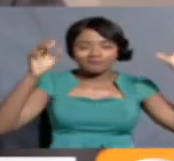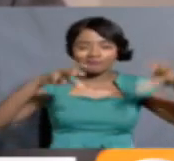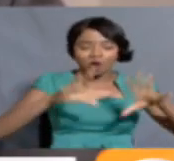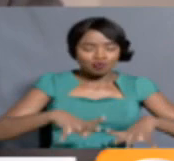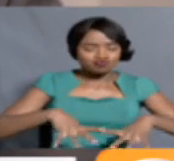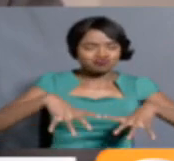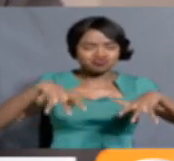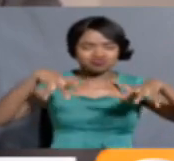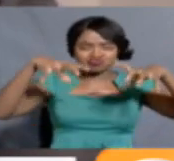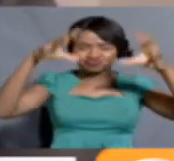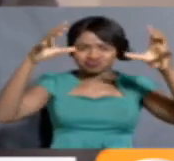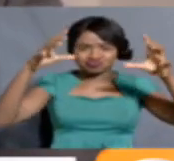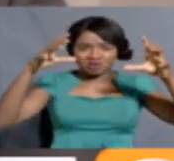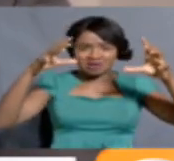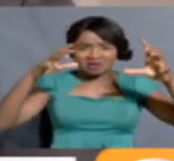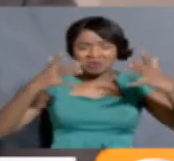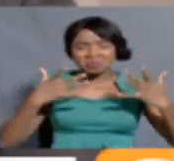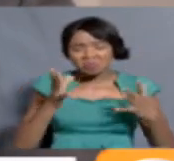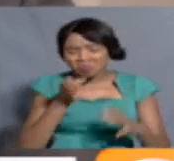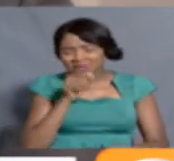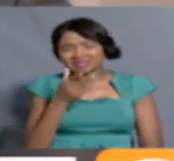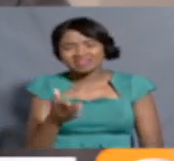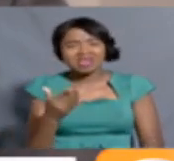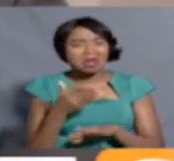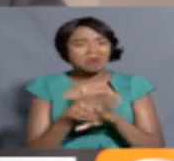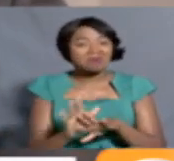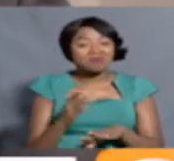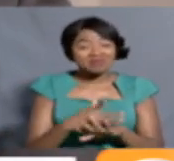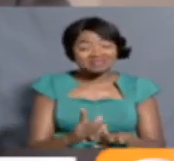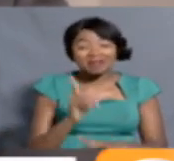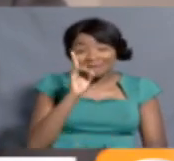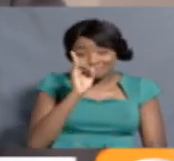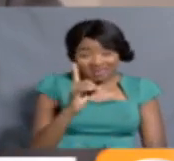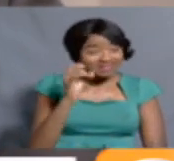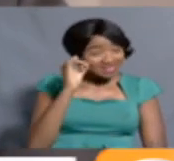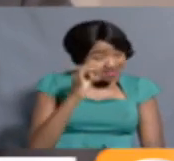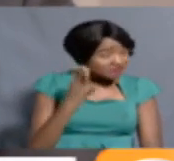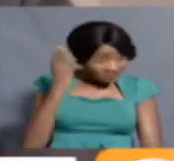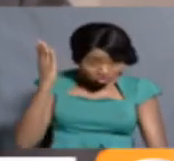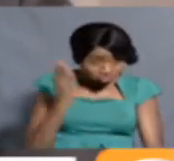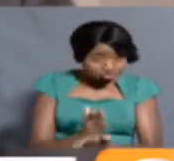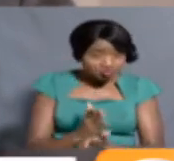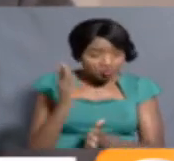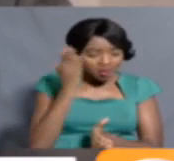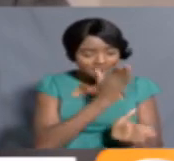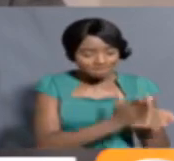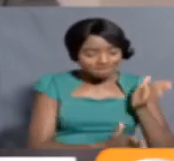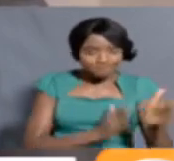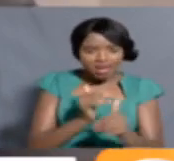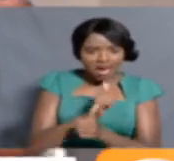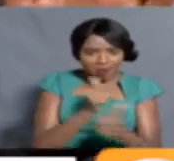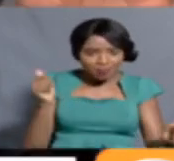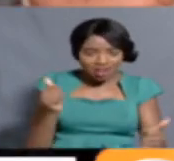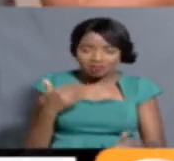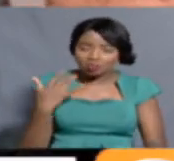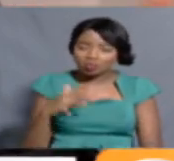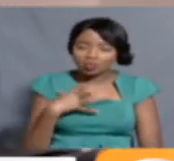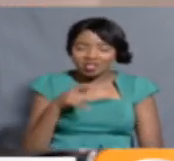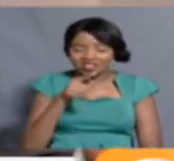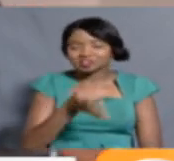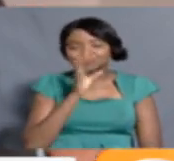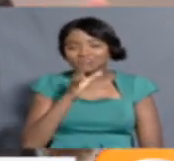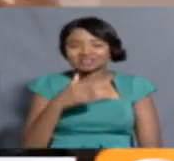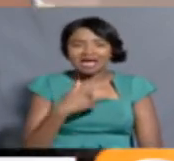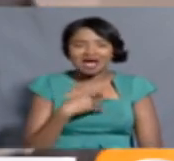evacuating people from these waters. Yet, if we had planned well, by then we would have built dams, we would have channeled that water